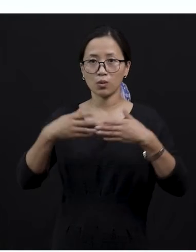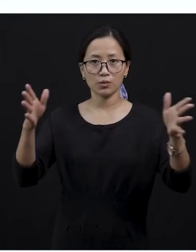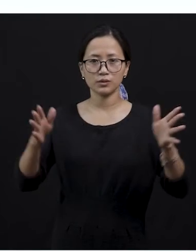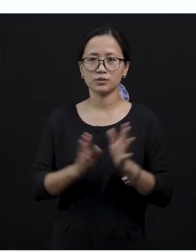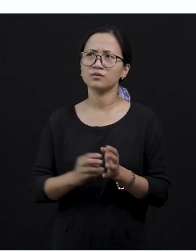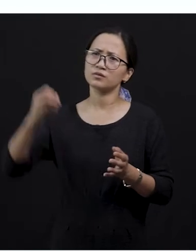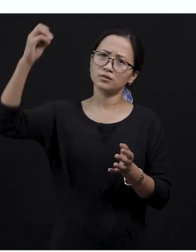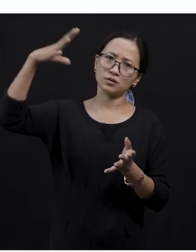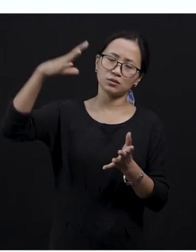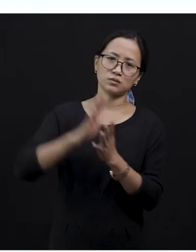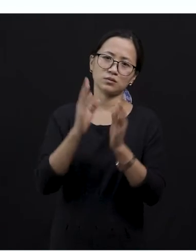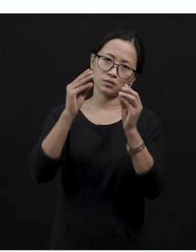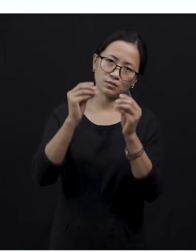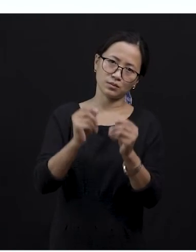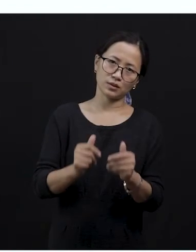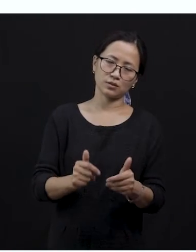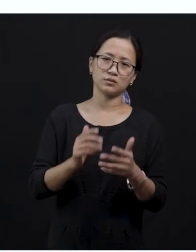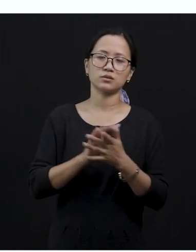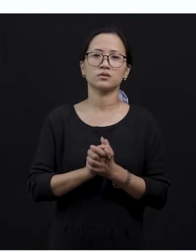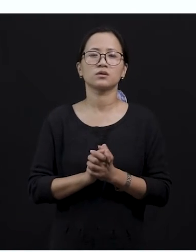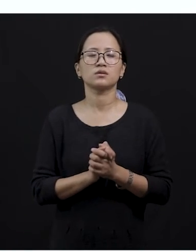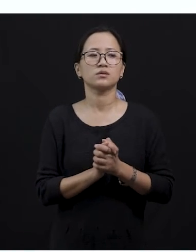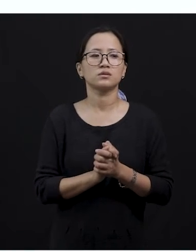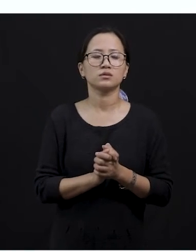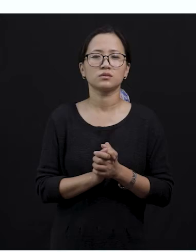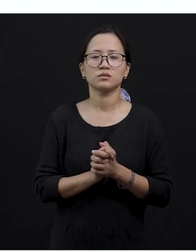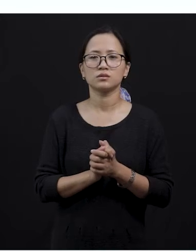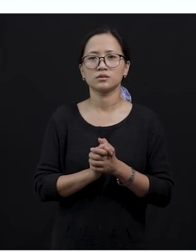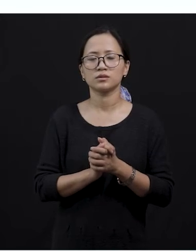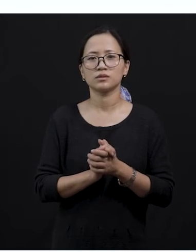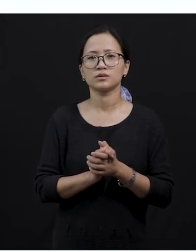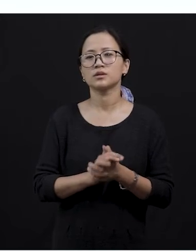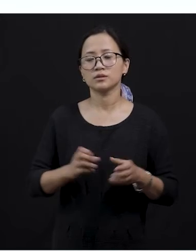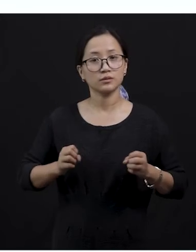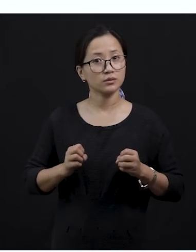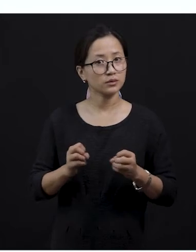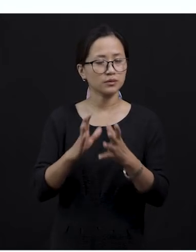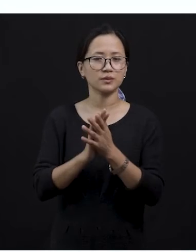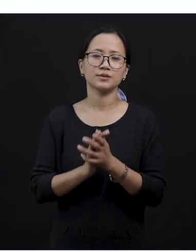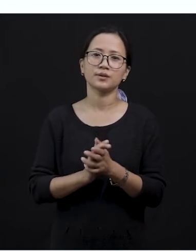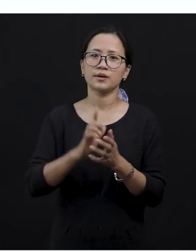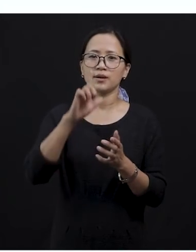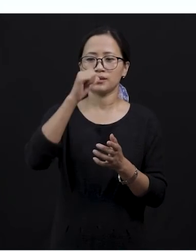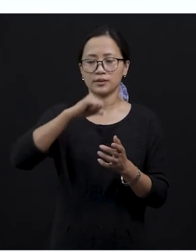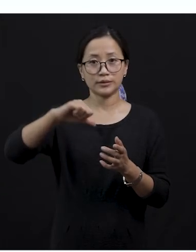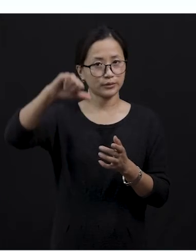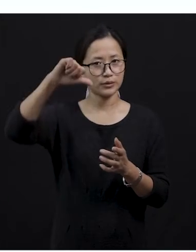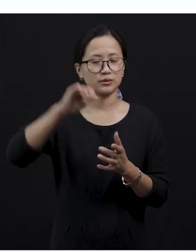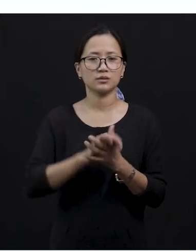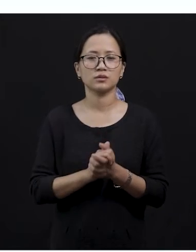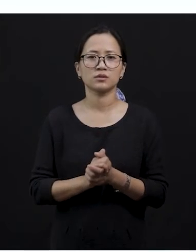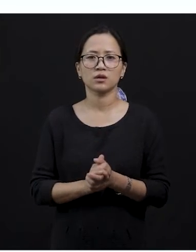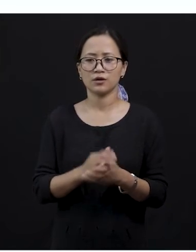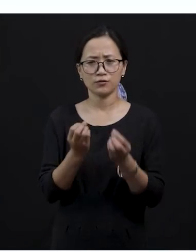then it will melt. The solid will become liquid, isn't it? Then if